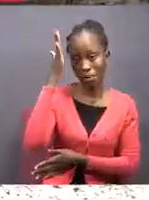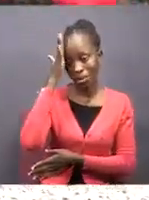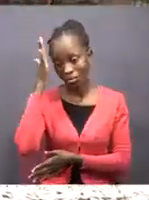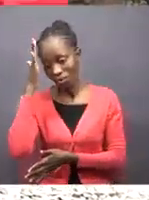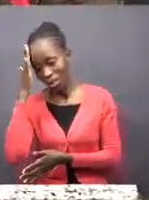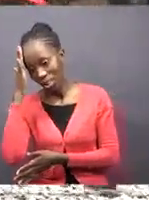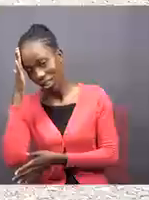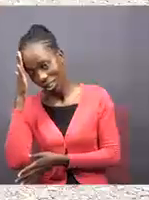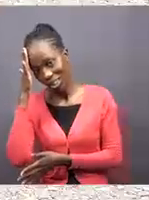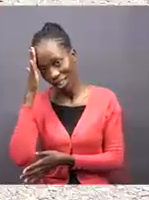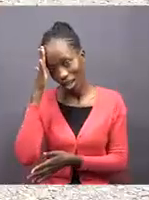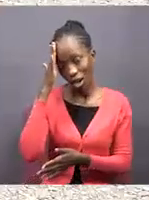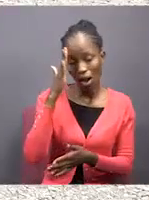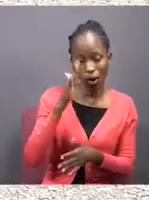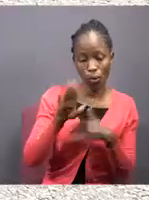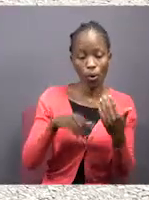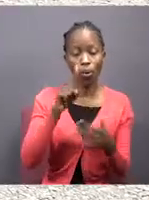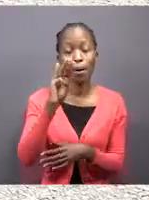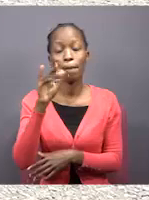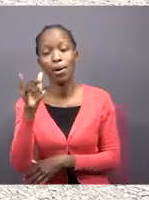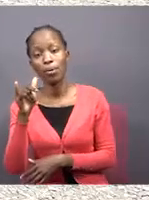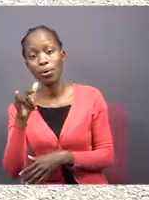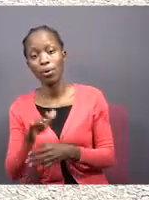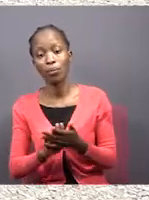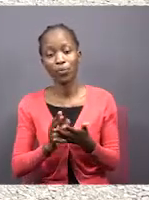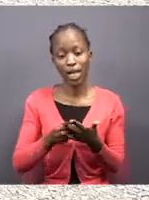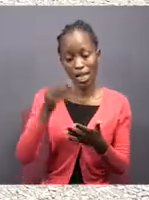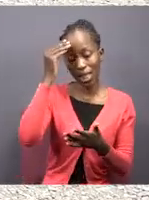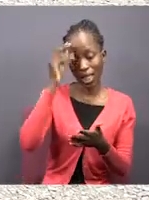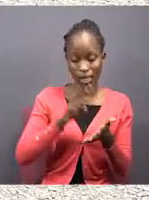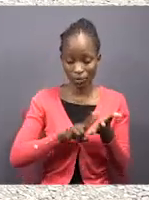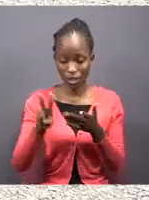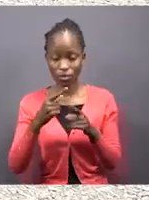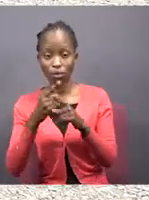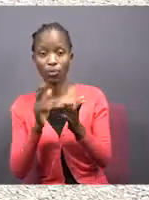Bible, memorizing them one by one. Learning verses from the Bible,